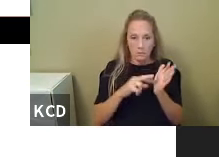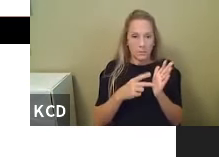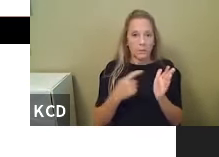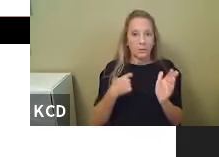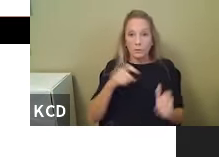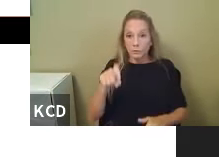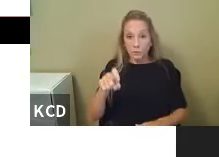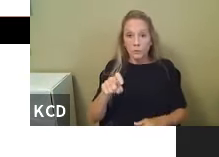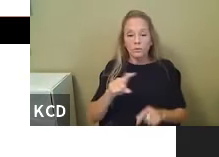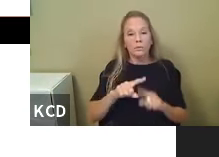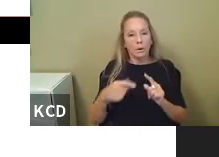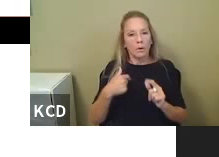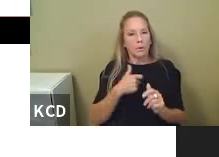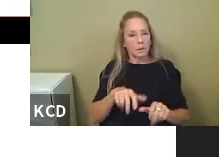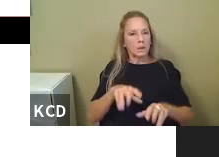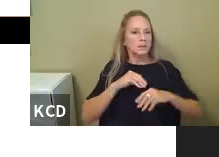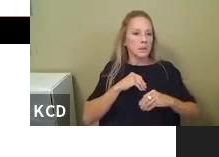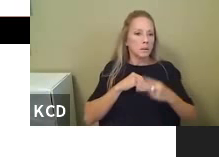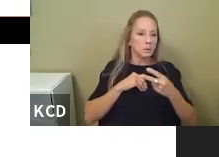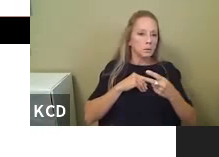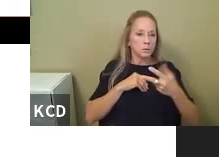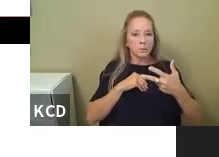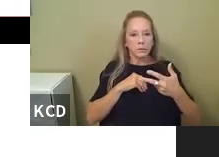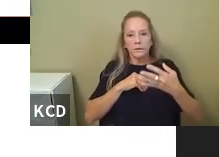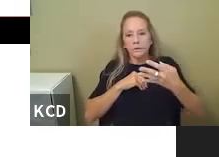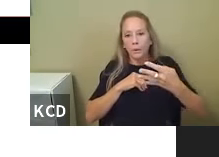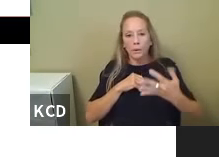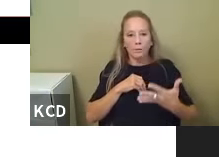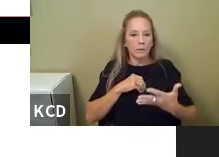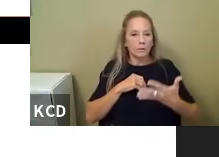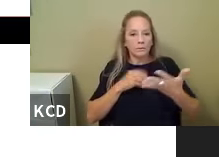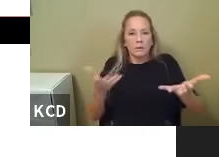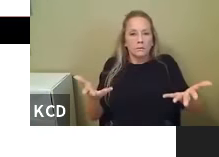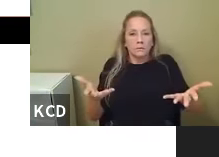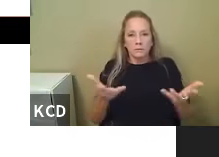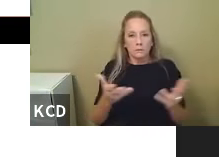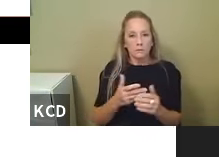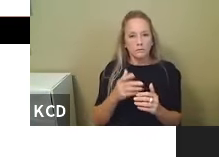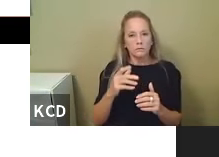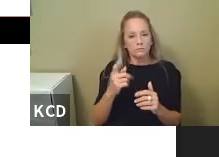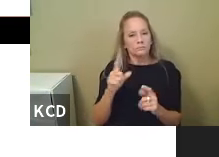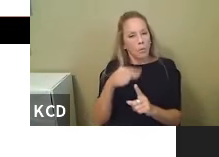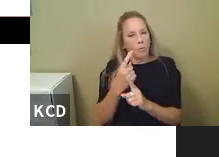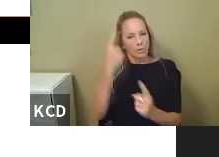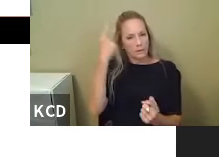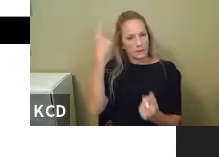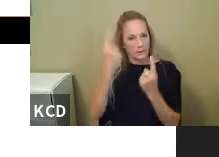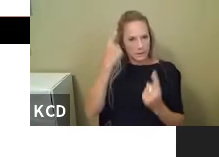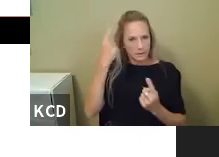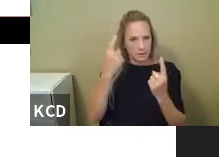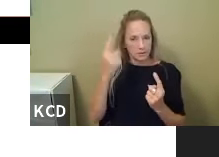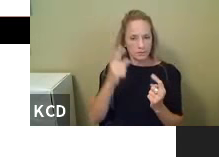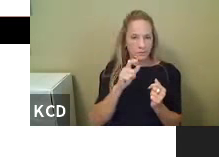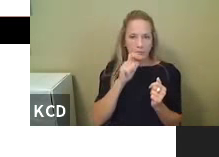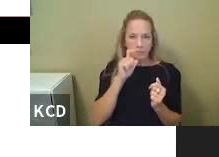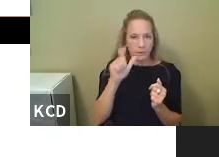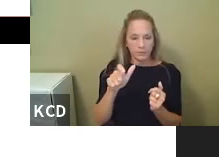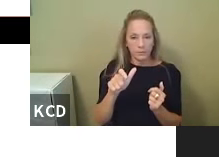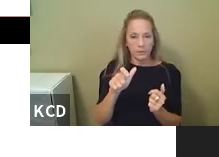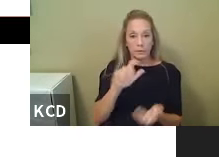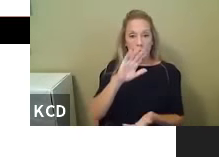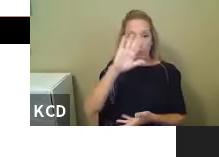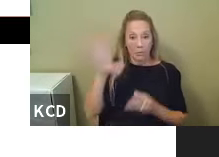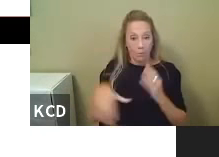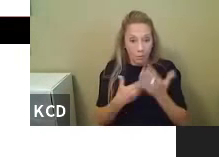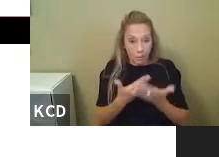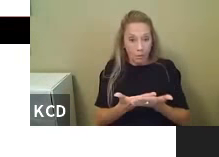adopt 2 of these, 3 of these, 4 of these. This is just things to consider. So it doesn't have to be